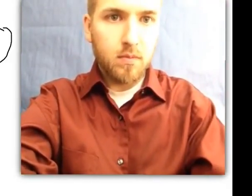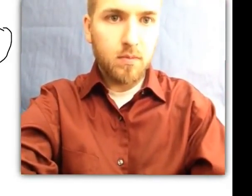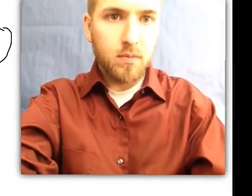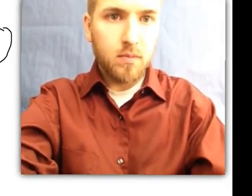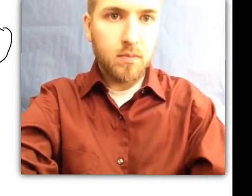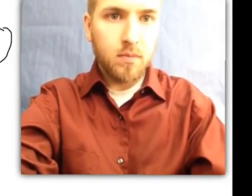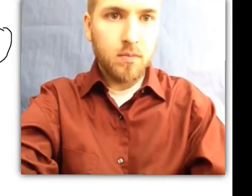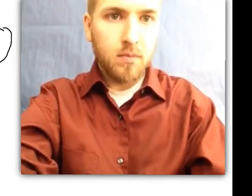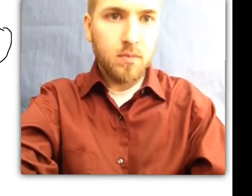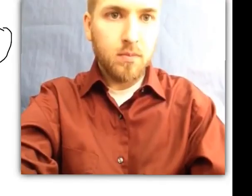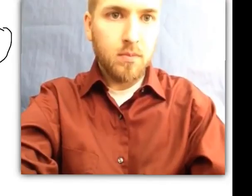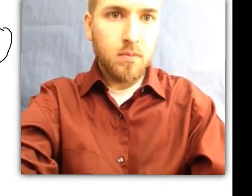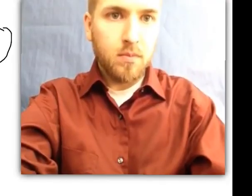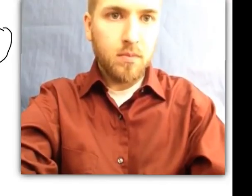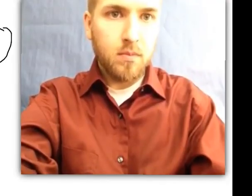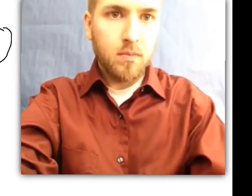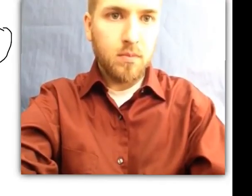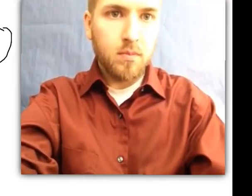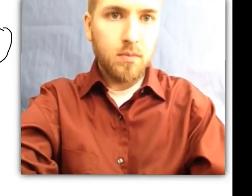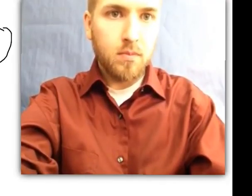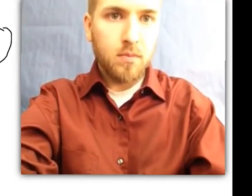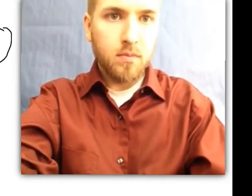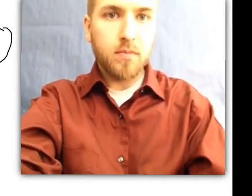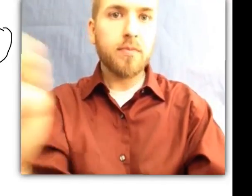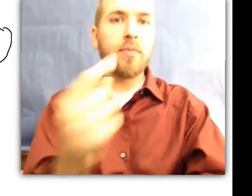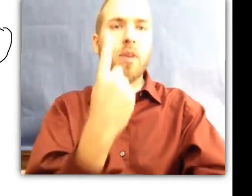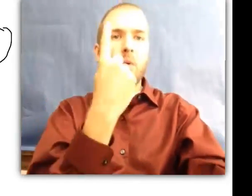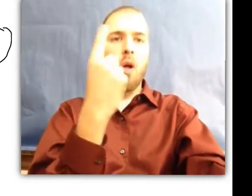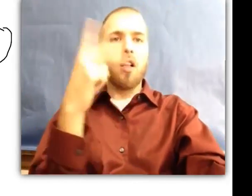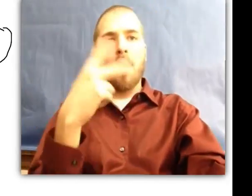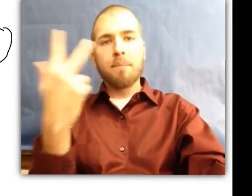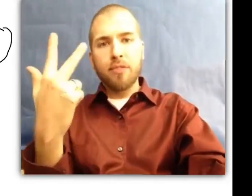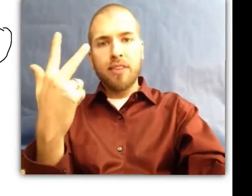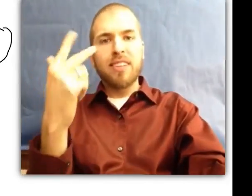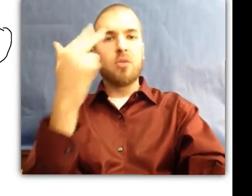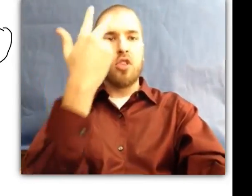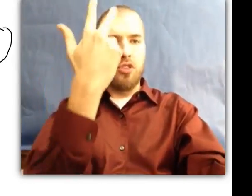So you'll have to multiply both the numerator and the denominator.